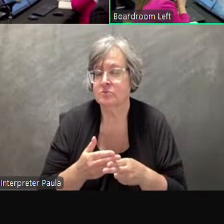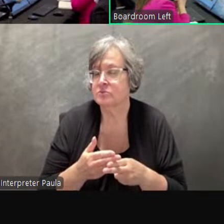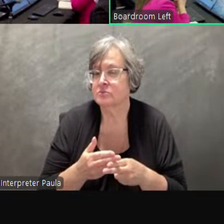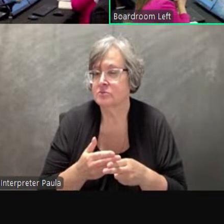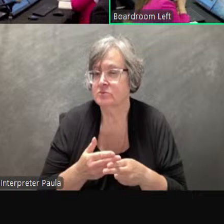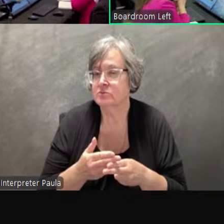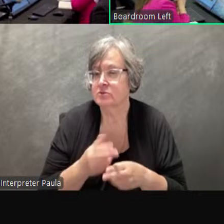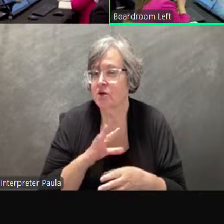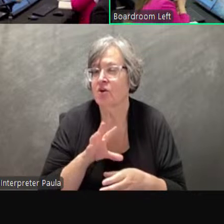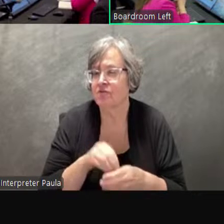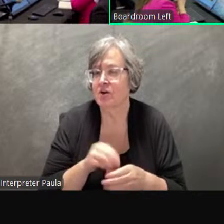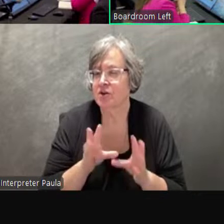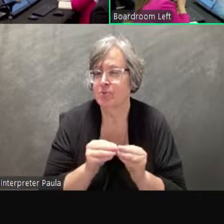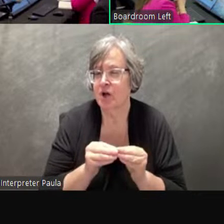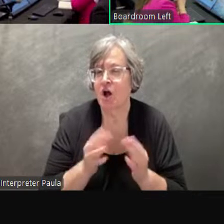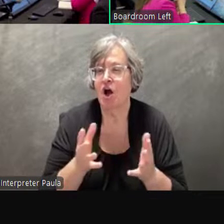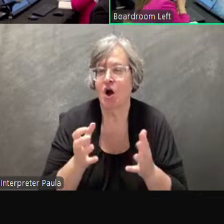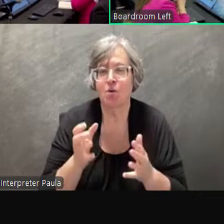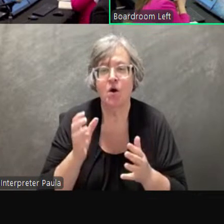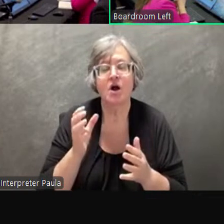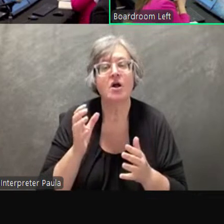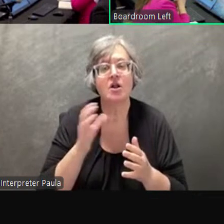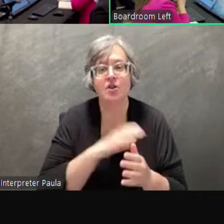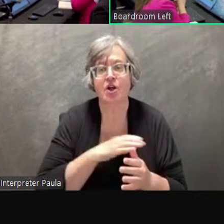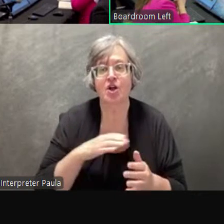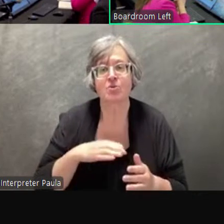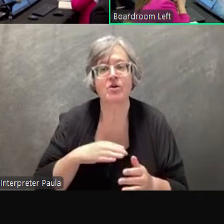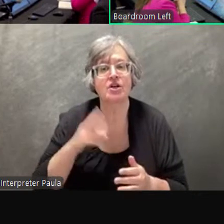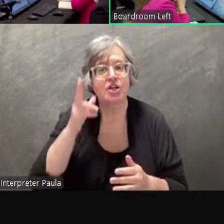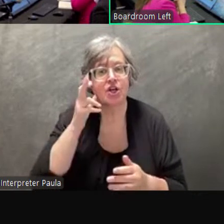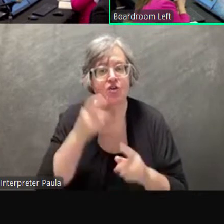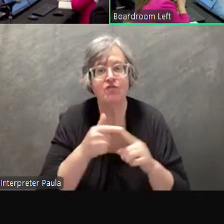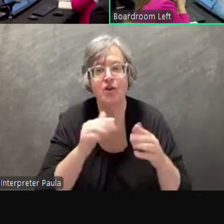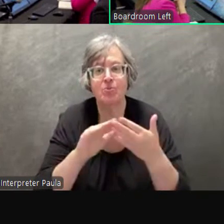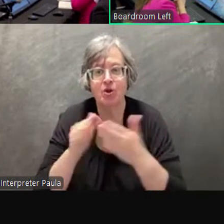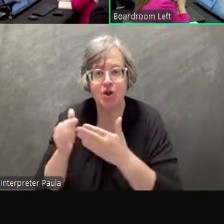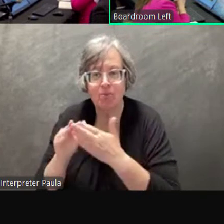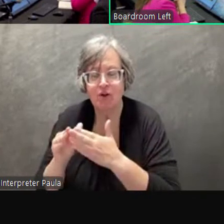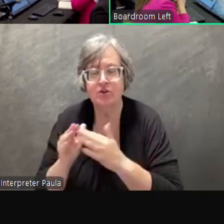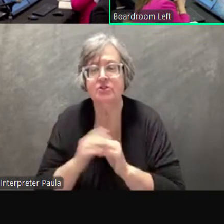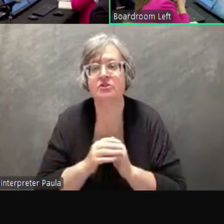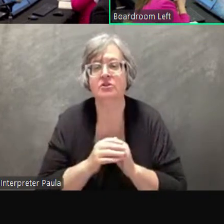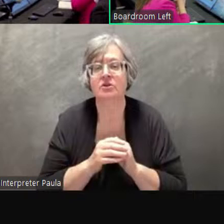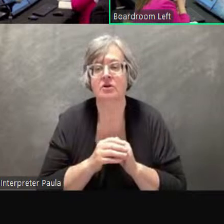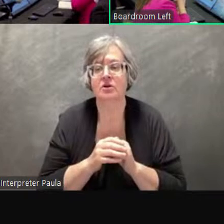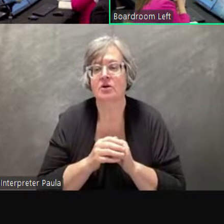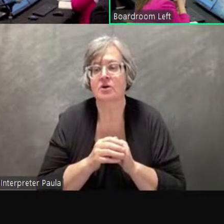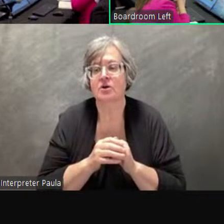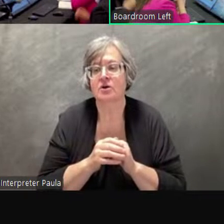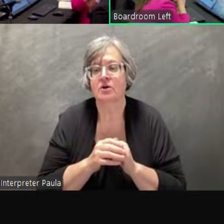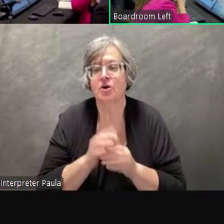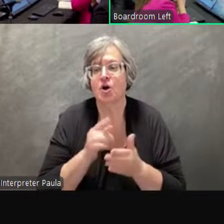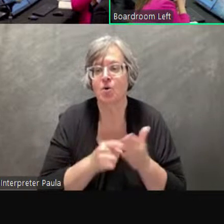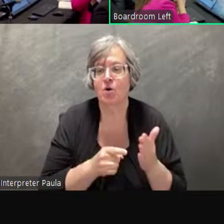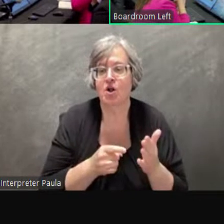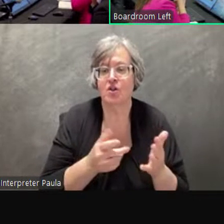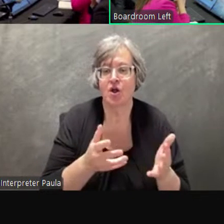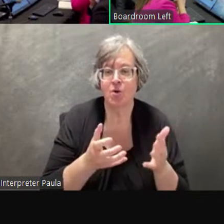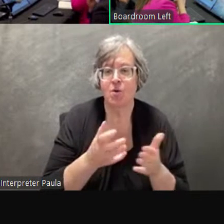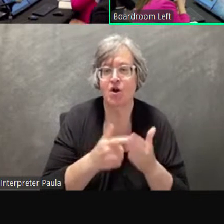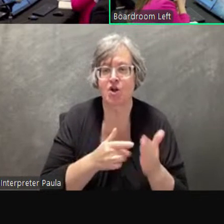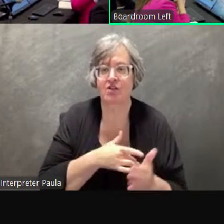an opportunity for the committee to hear from the communities that they're going into about what they want or what they feel